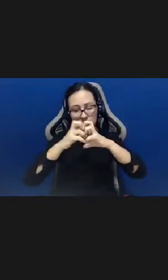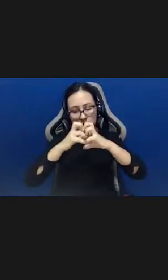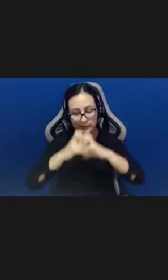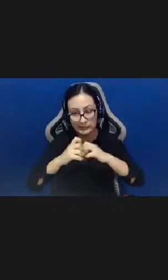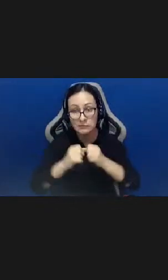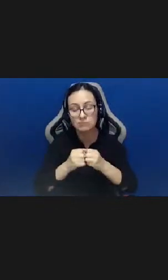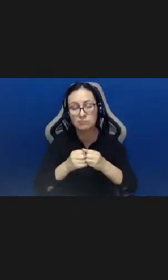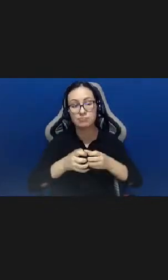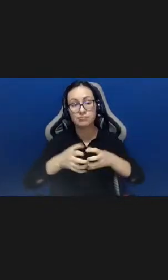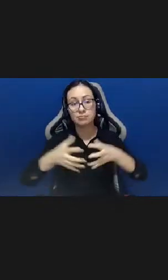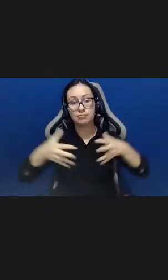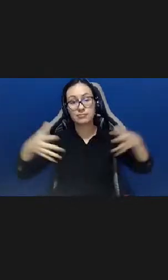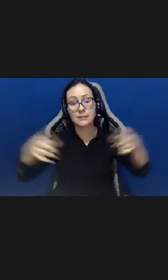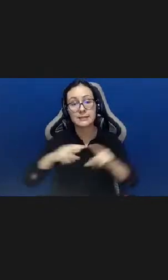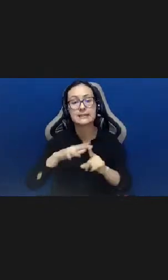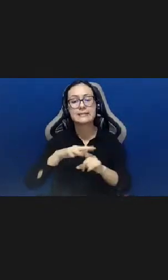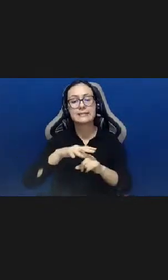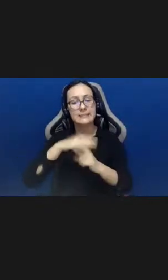countries, particularly if they don't